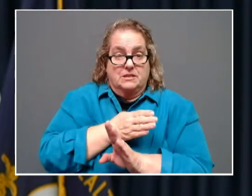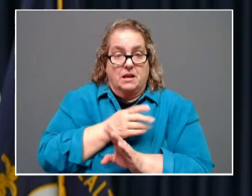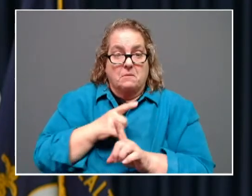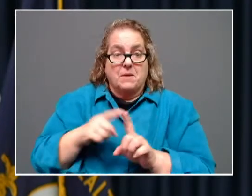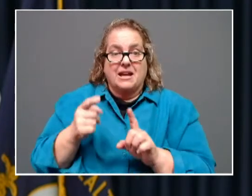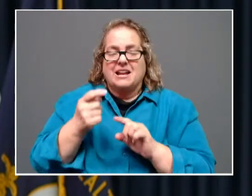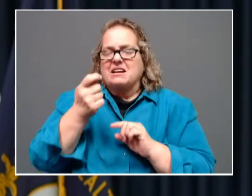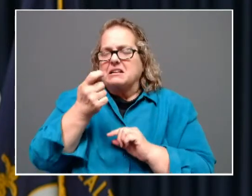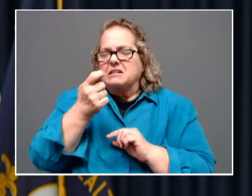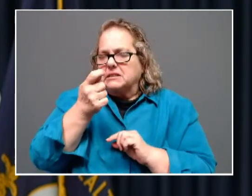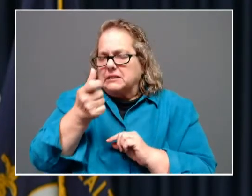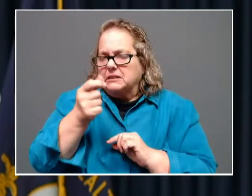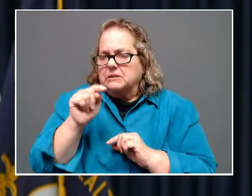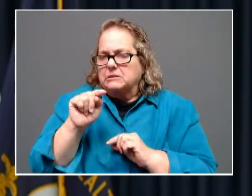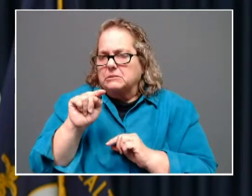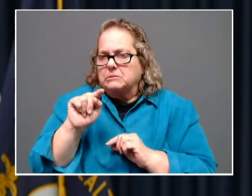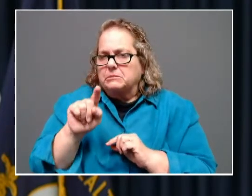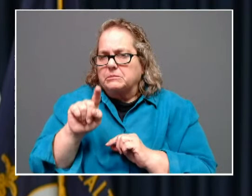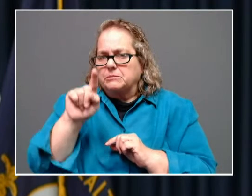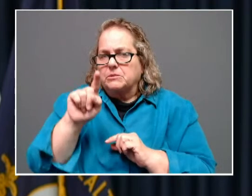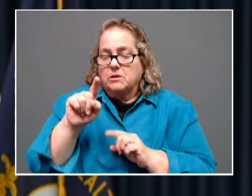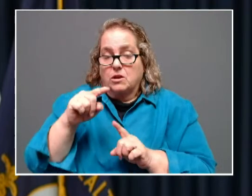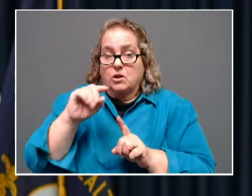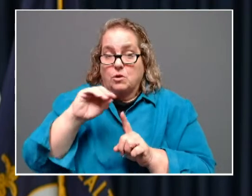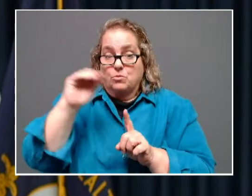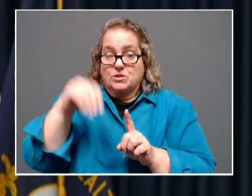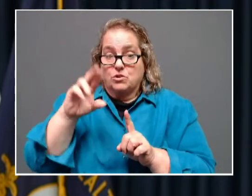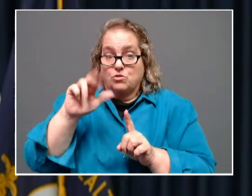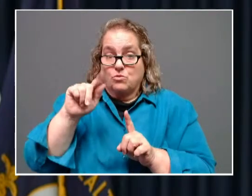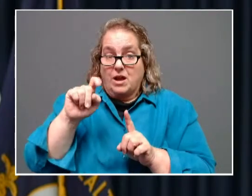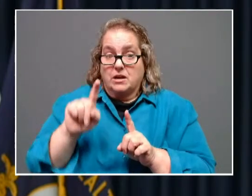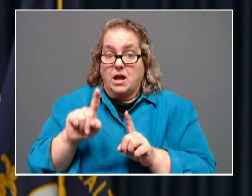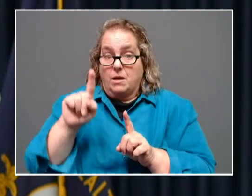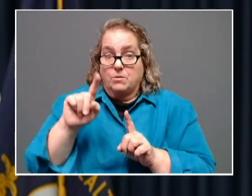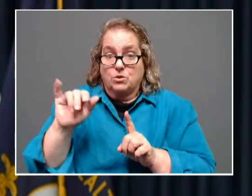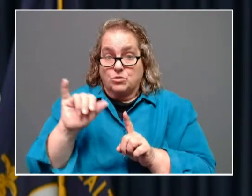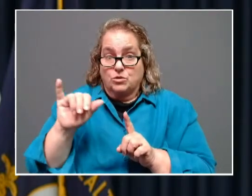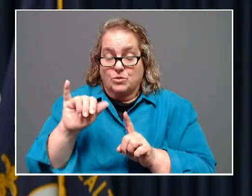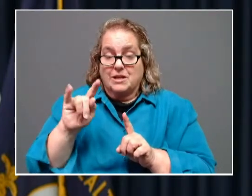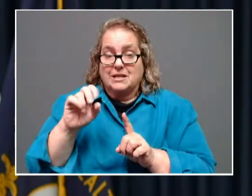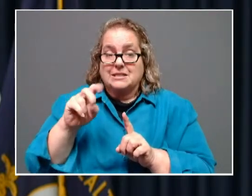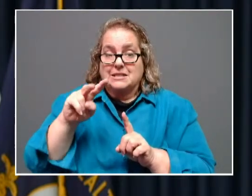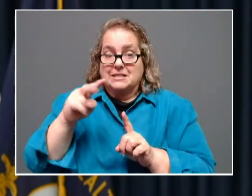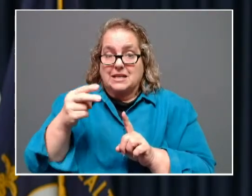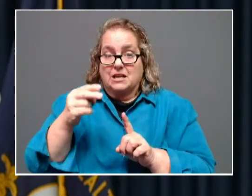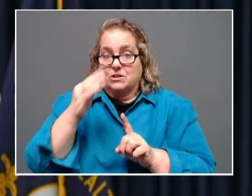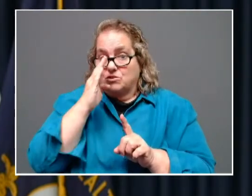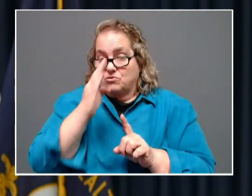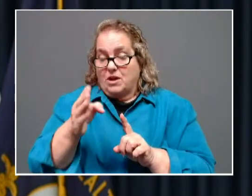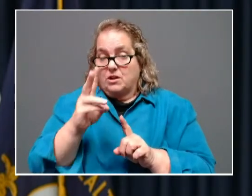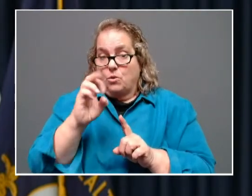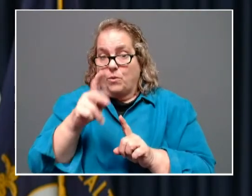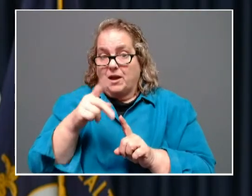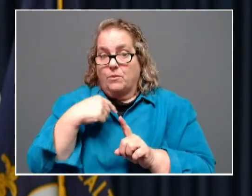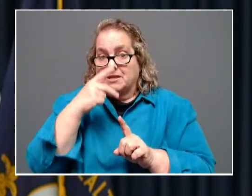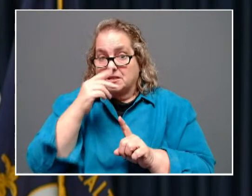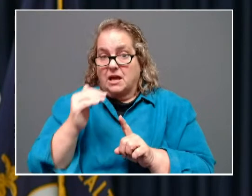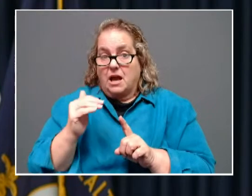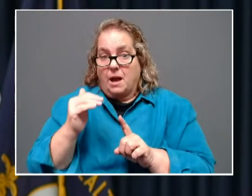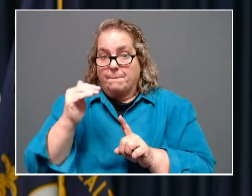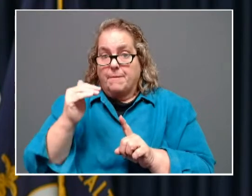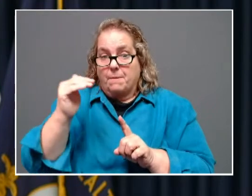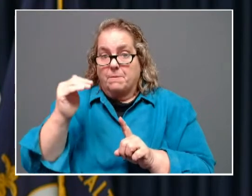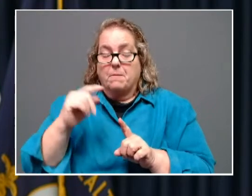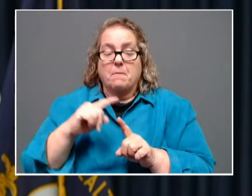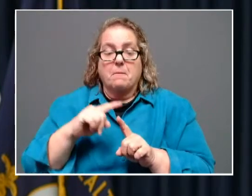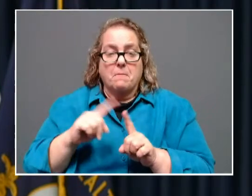small amount. Now, positivity rate was up too, and it was the second straight week we've seen it up. But let's go